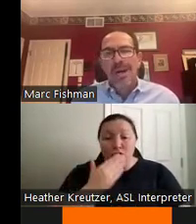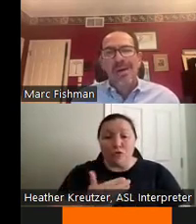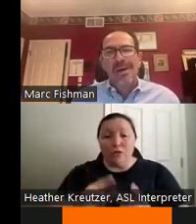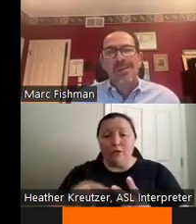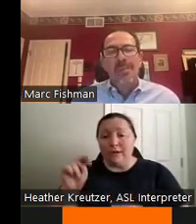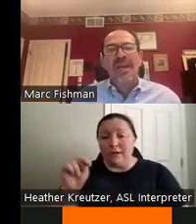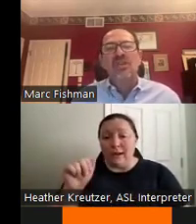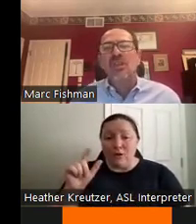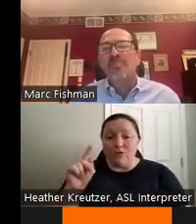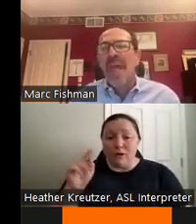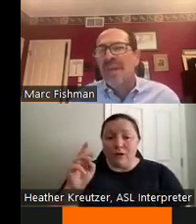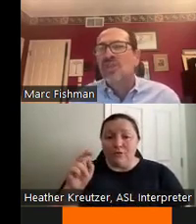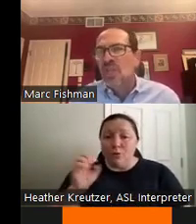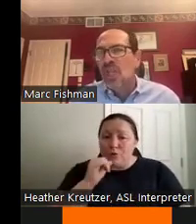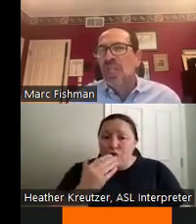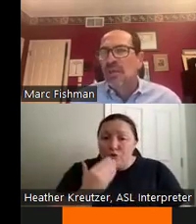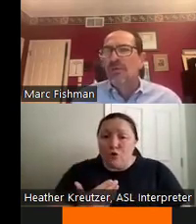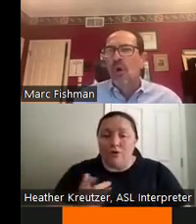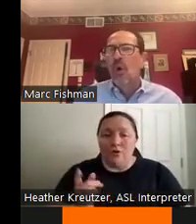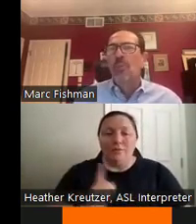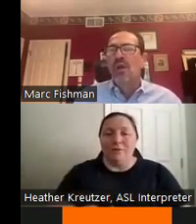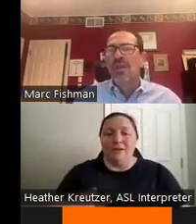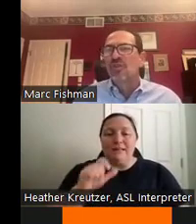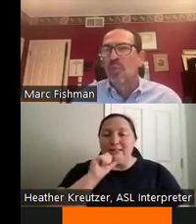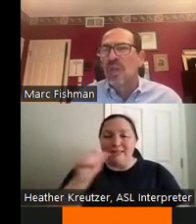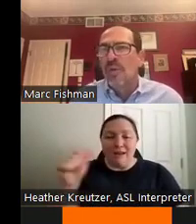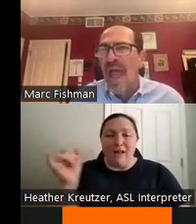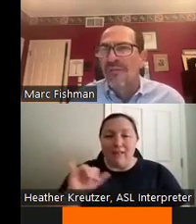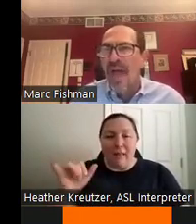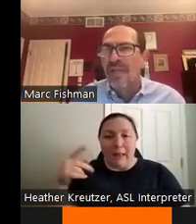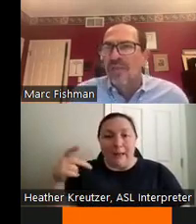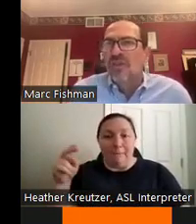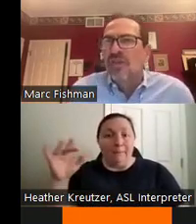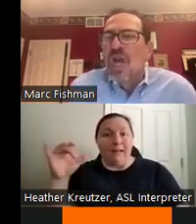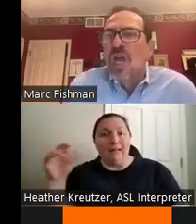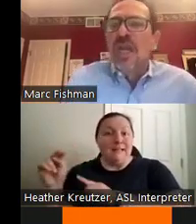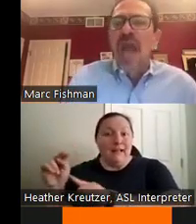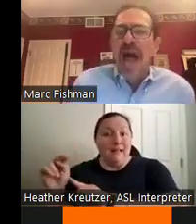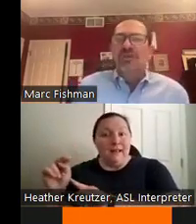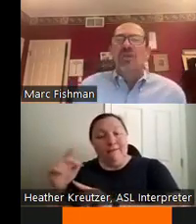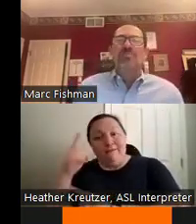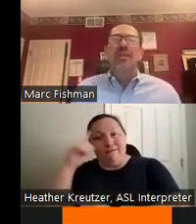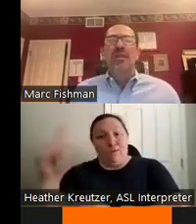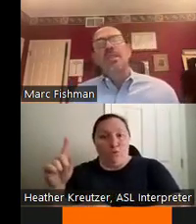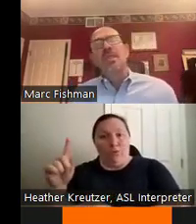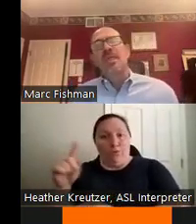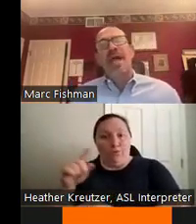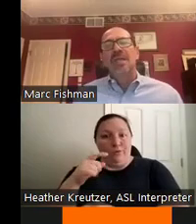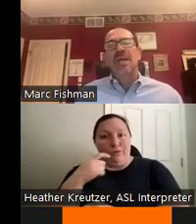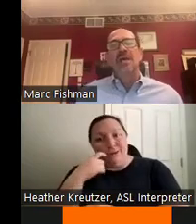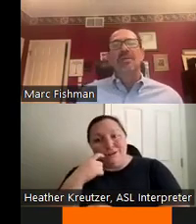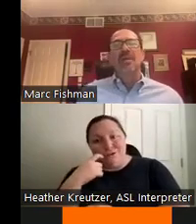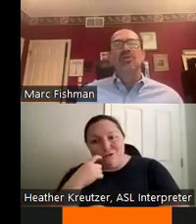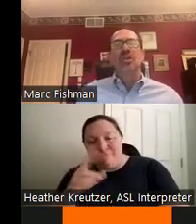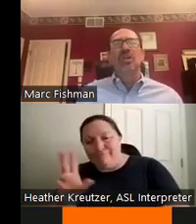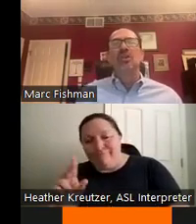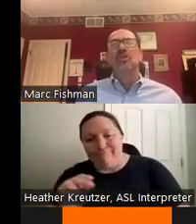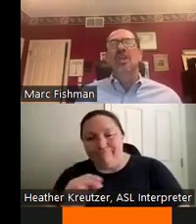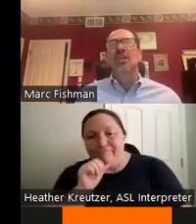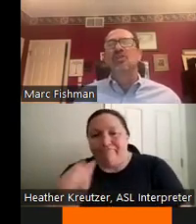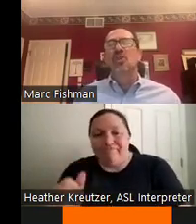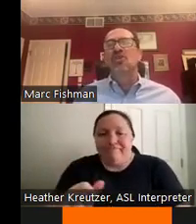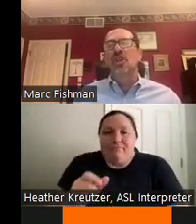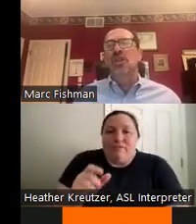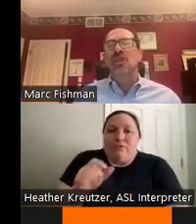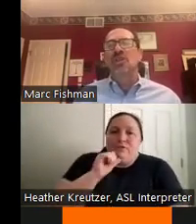good, but it isn't the penicillin for opioid addiction. We don't have that. This is not something that is an